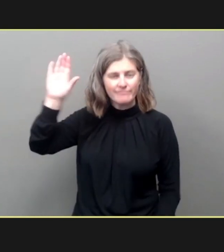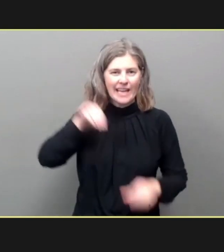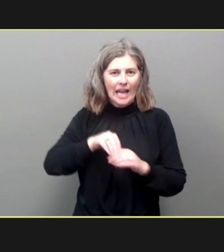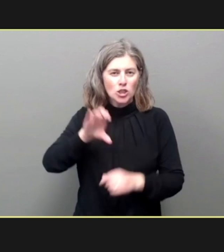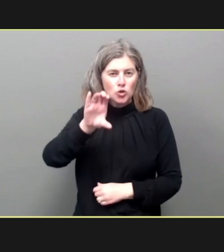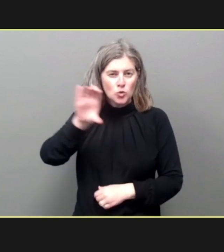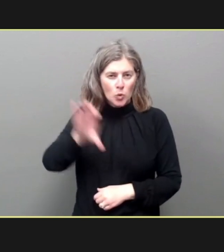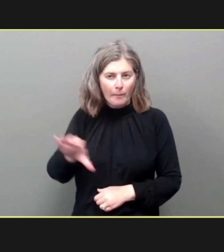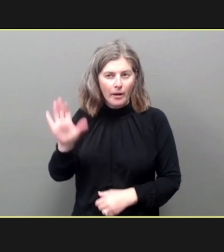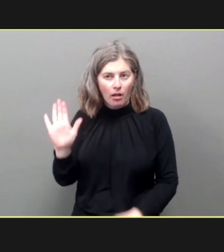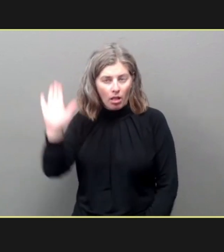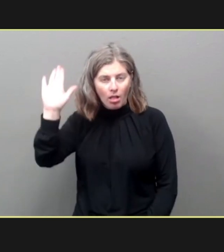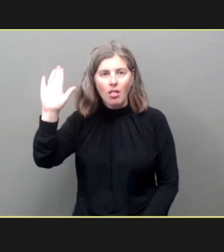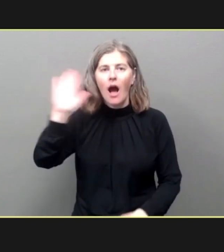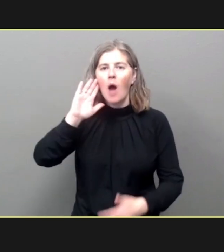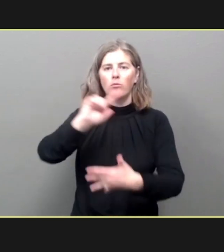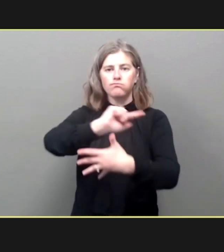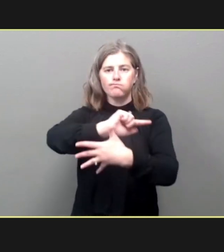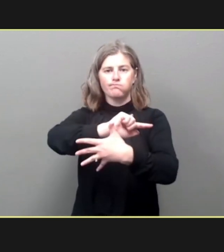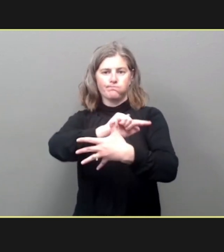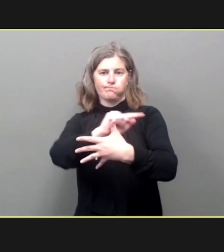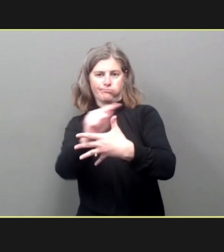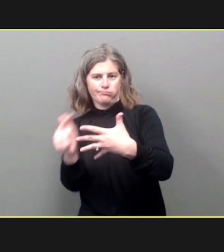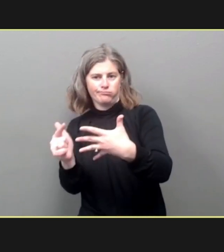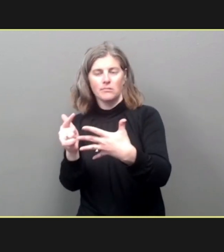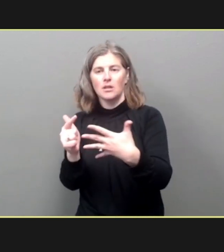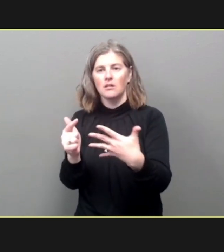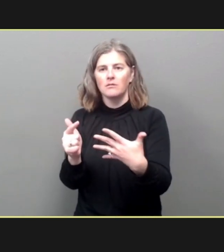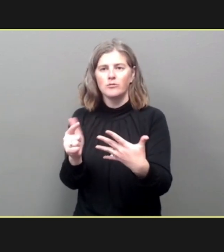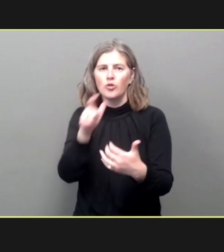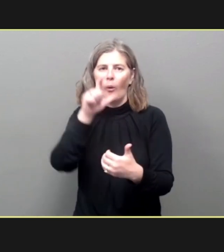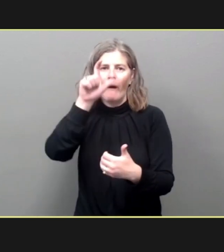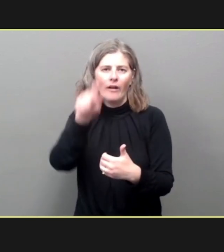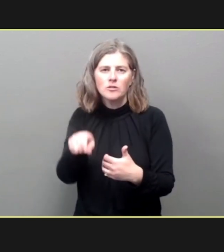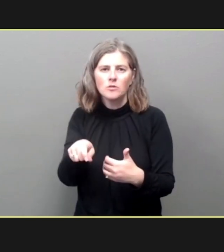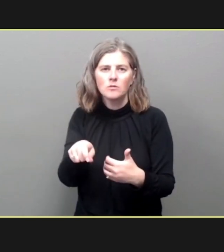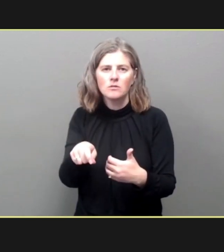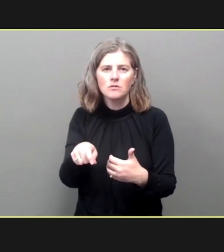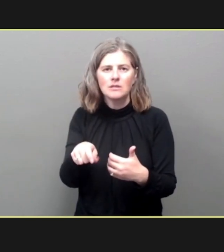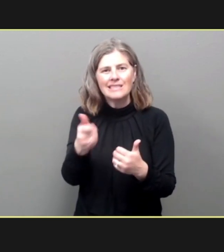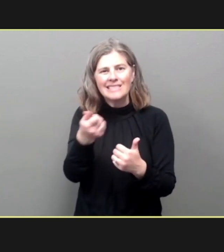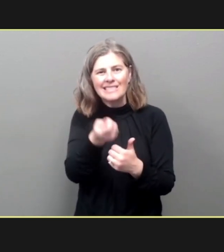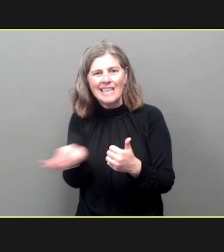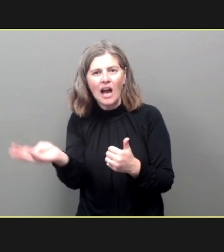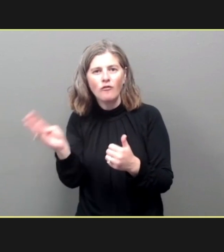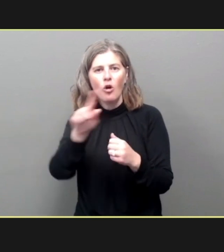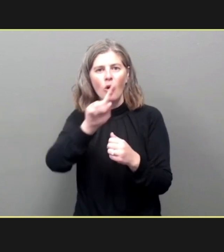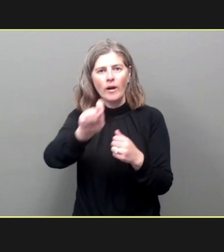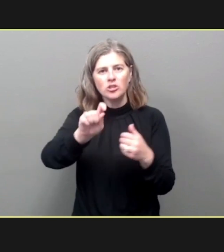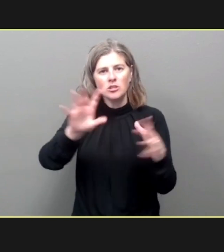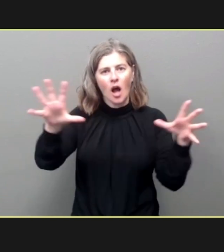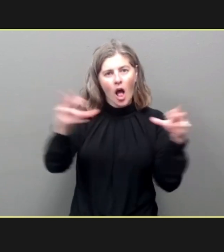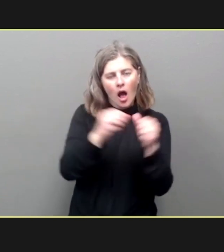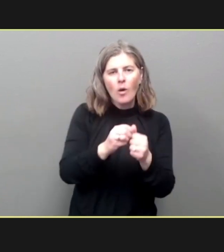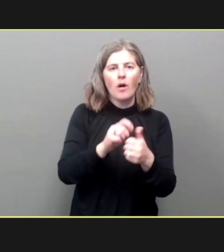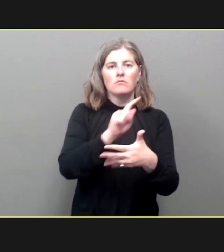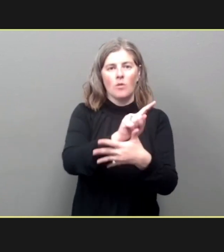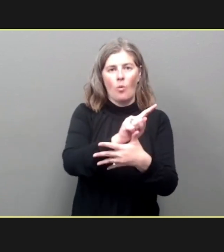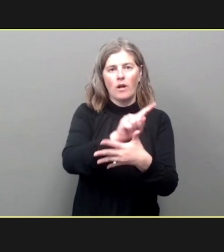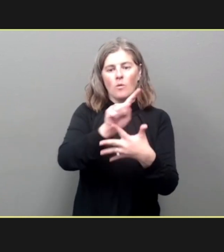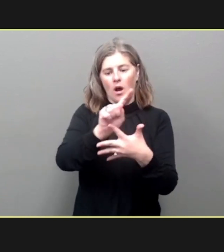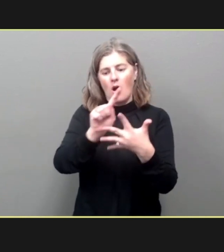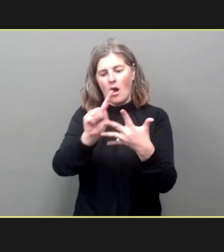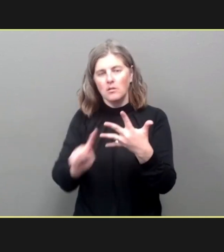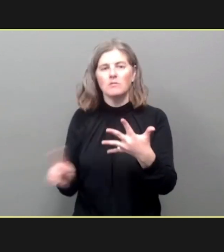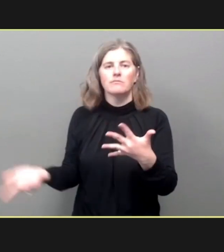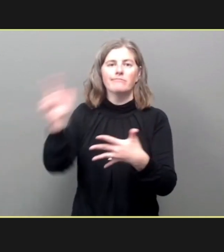and I'll call on folks in order. And no need to collate a bunch of questions all at once. We'll go through the list of folks as many times as we